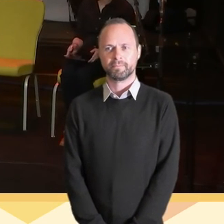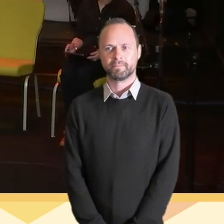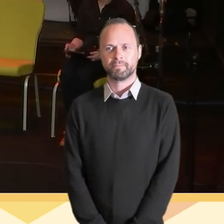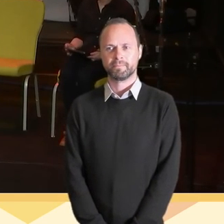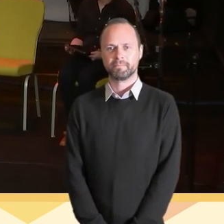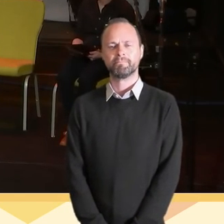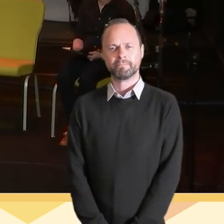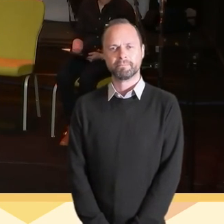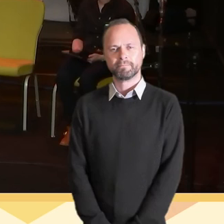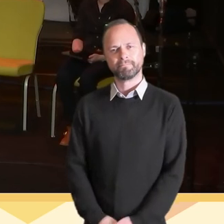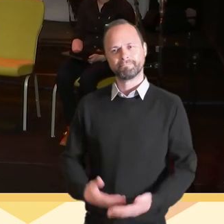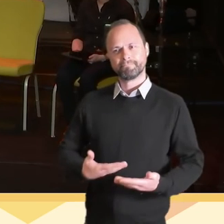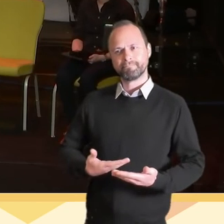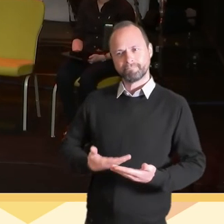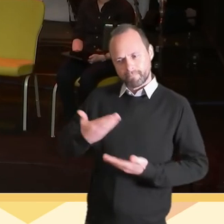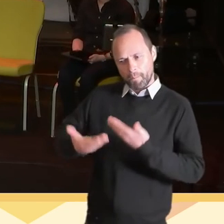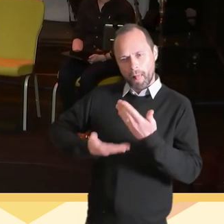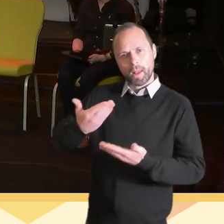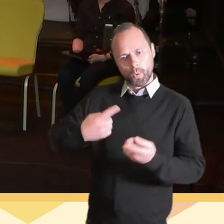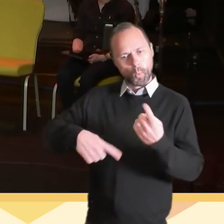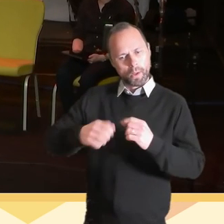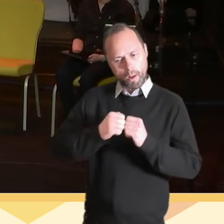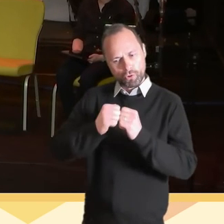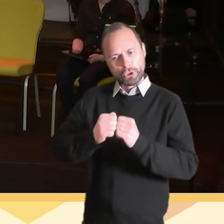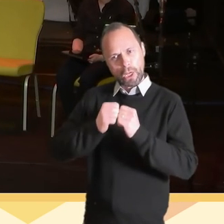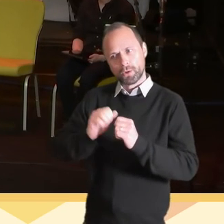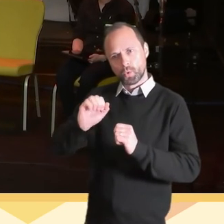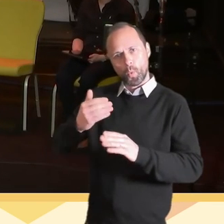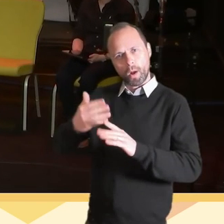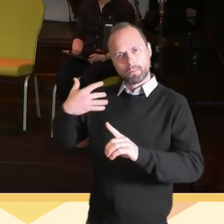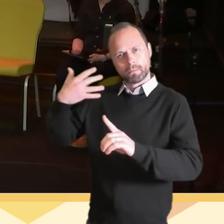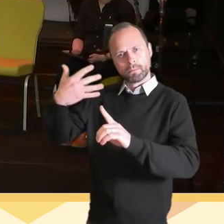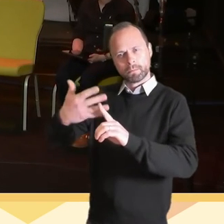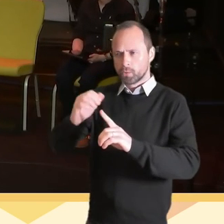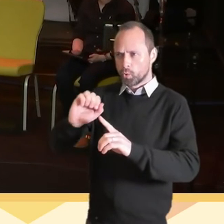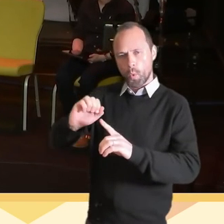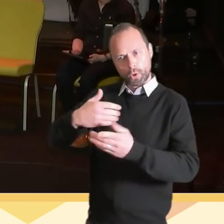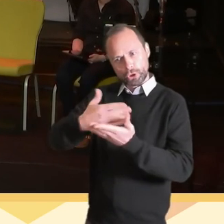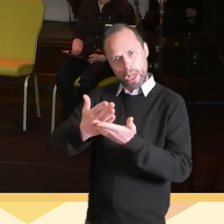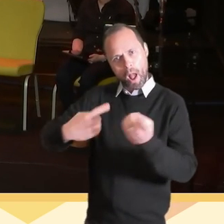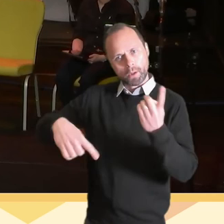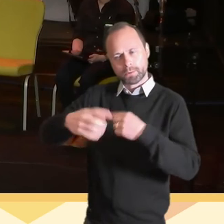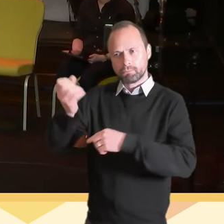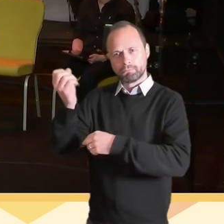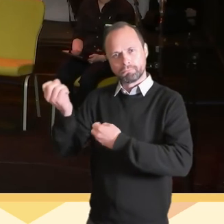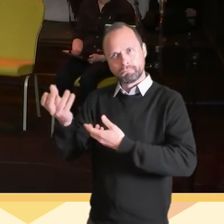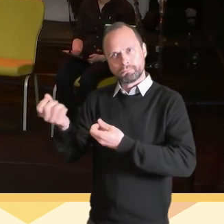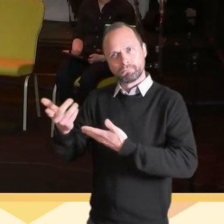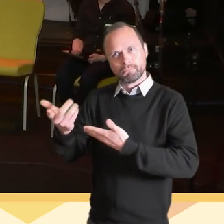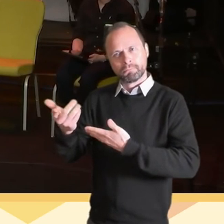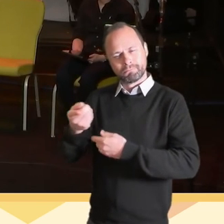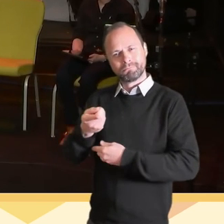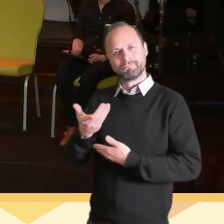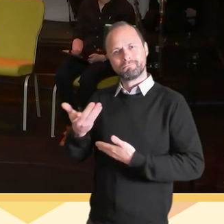I just want to put into words, Geoff, our appreciation for what you've done. I think what you've just shared there has kind of encapsulated something of